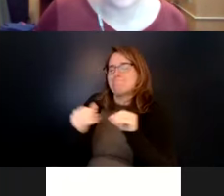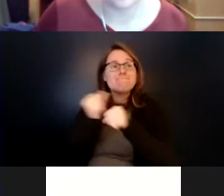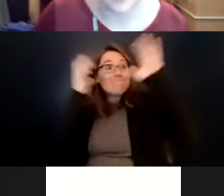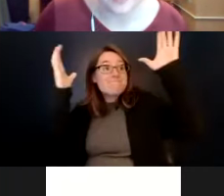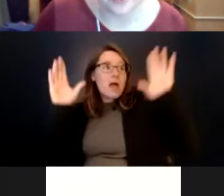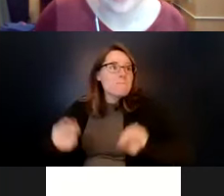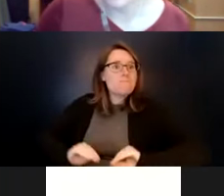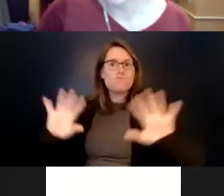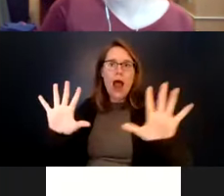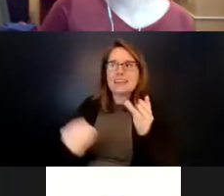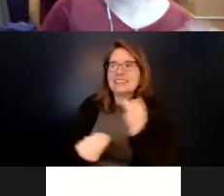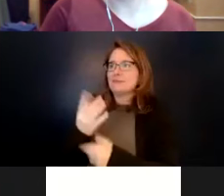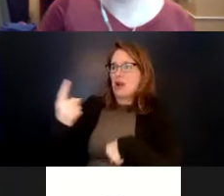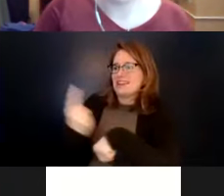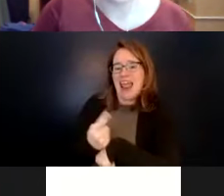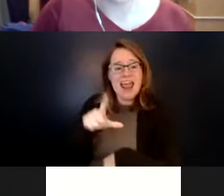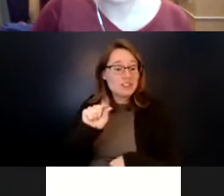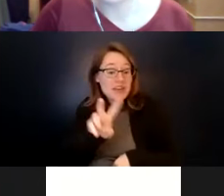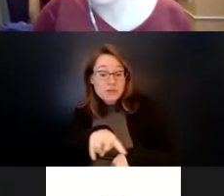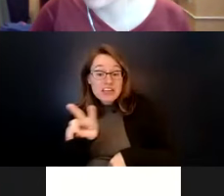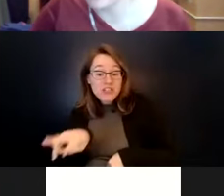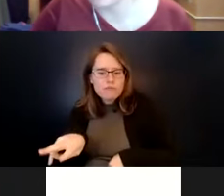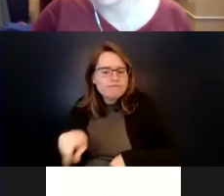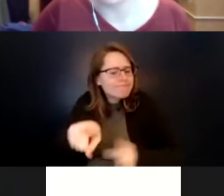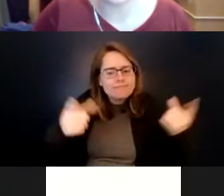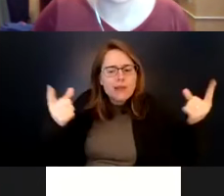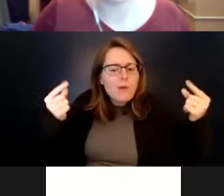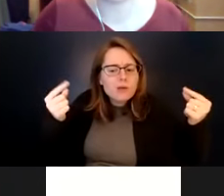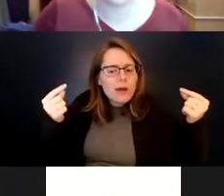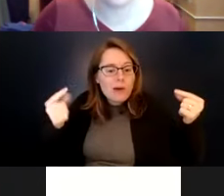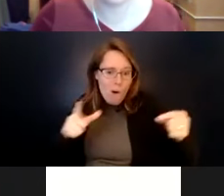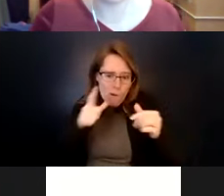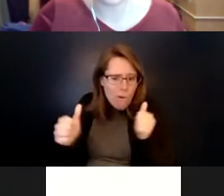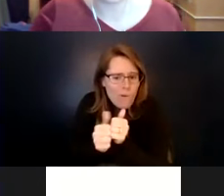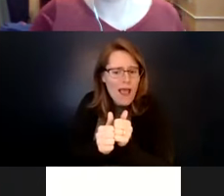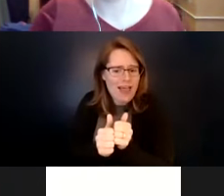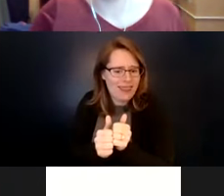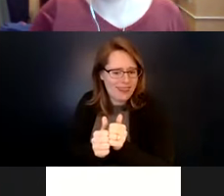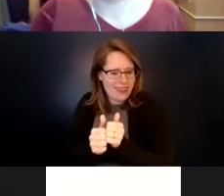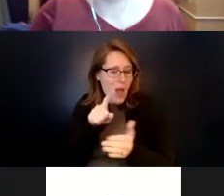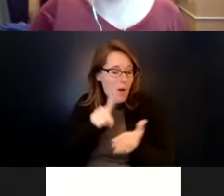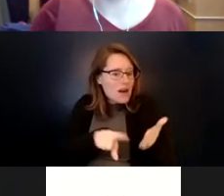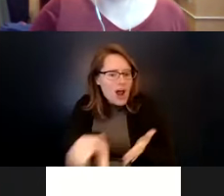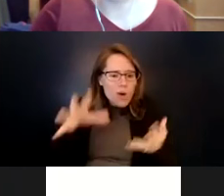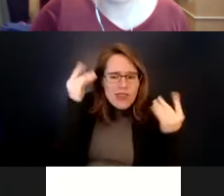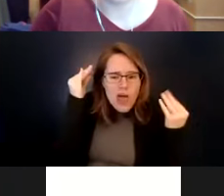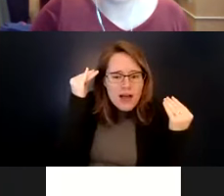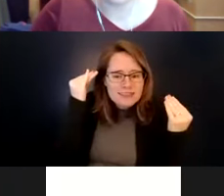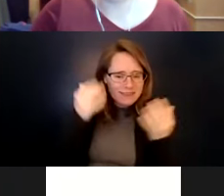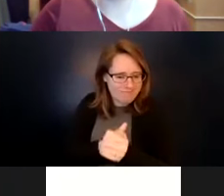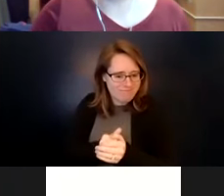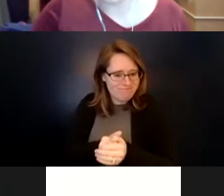in 2022. What are you doing? Who's with you? What kind of thoughts do you have?